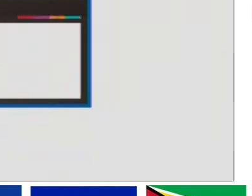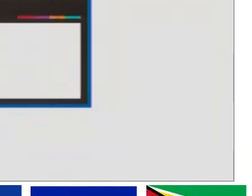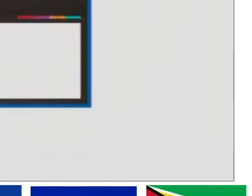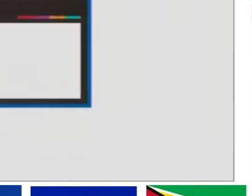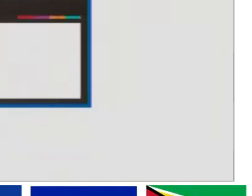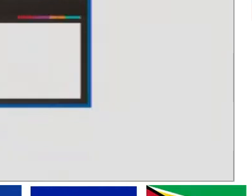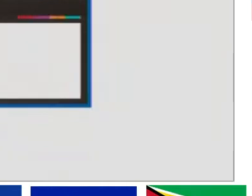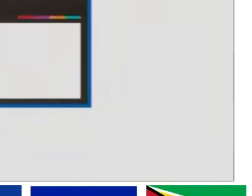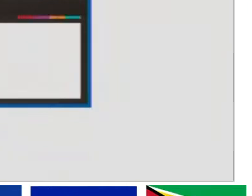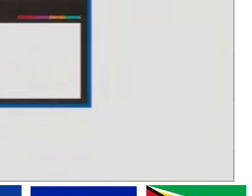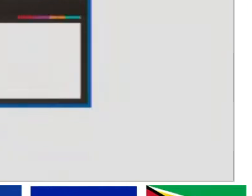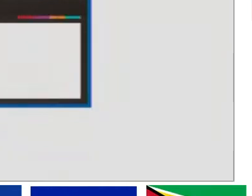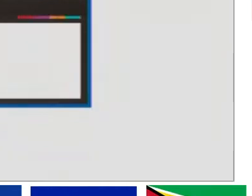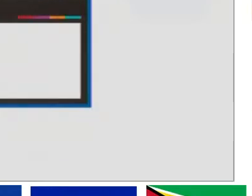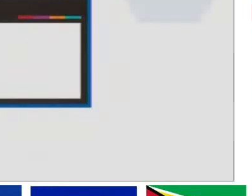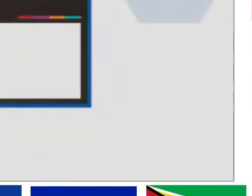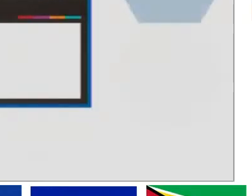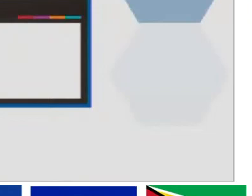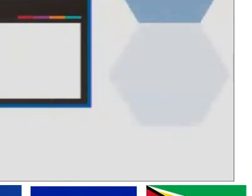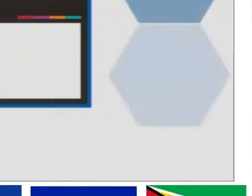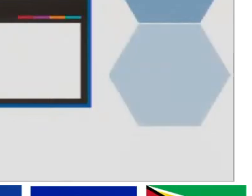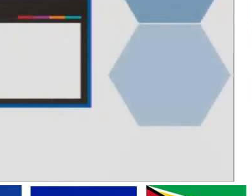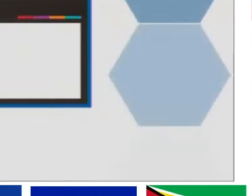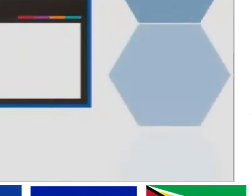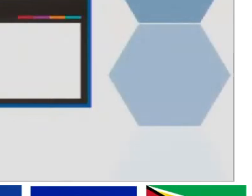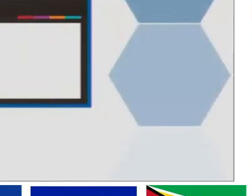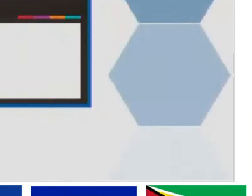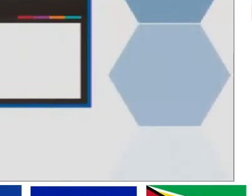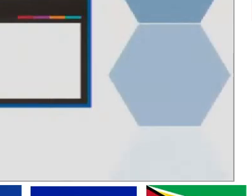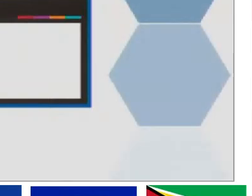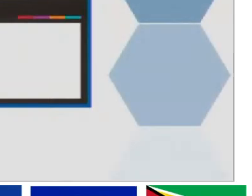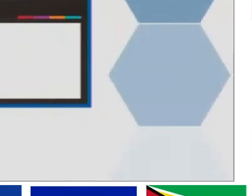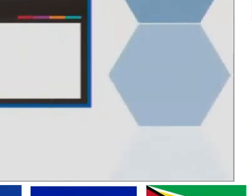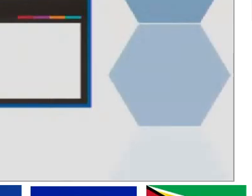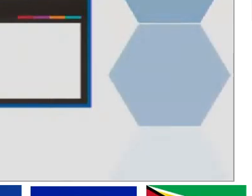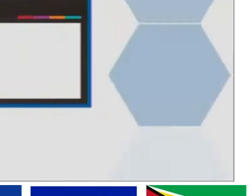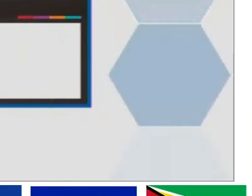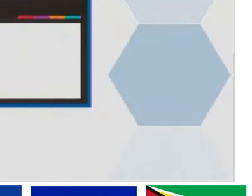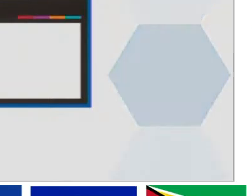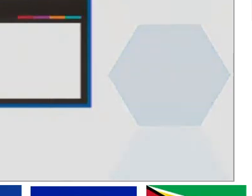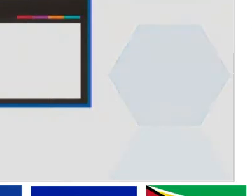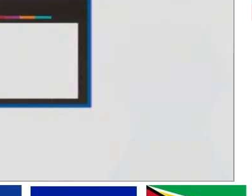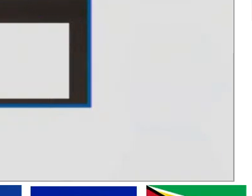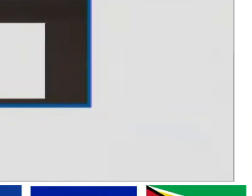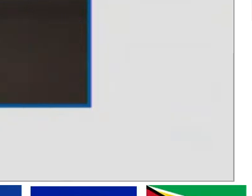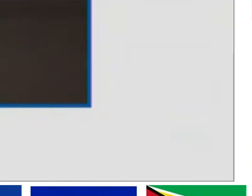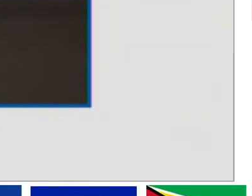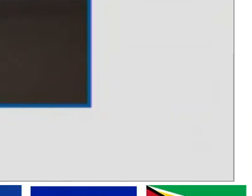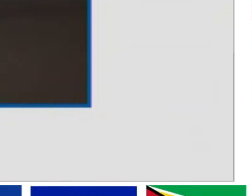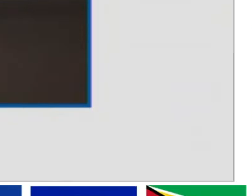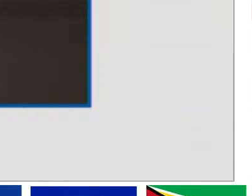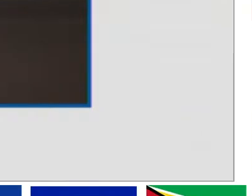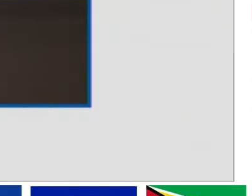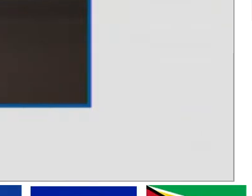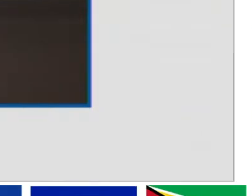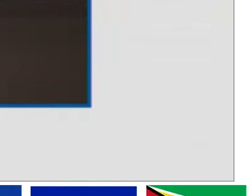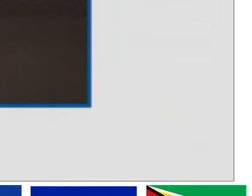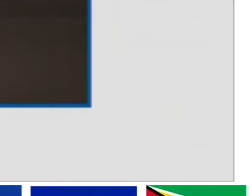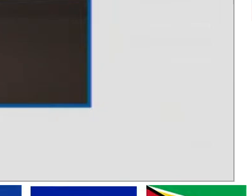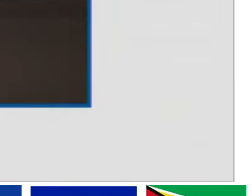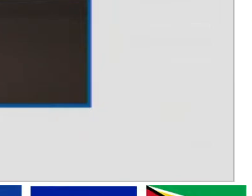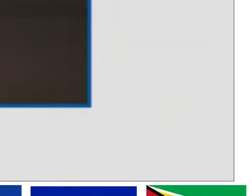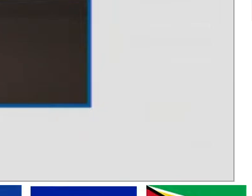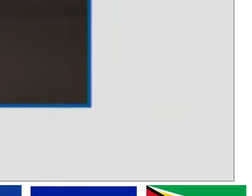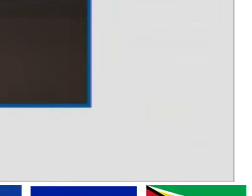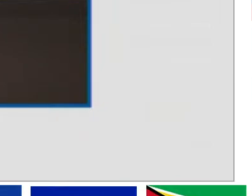of Social Science, Flaxo, Costa Rica. I thought he did a fantastic job as moderator, very engaging session. And, you know, I like what he